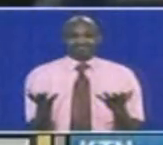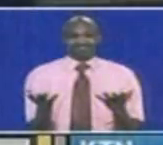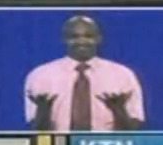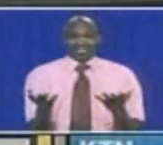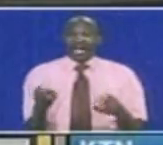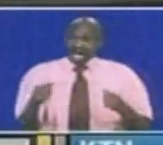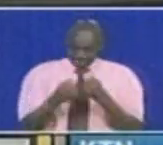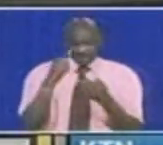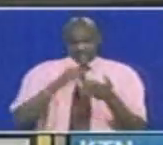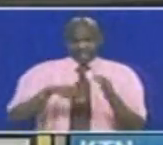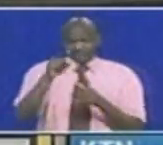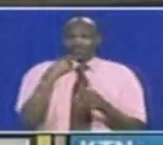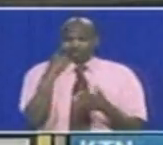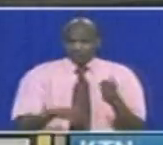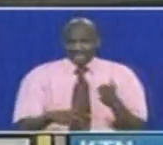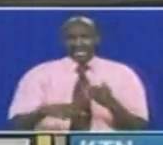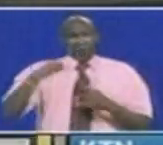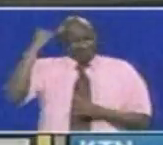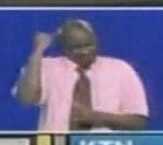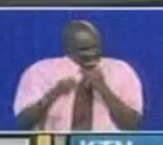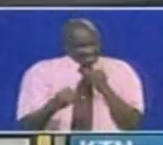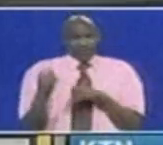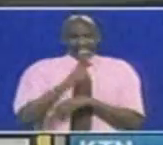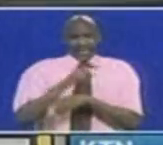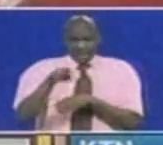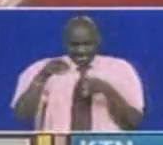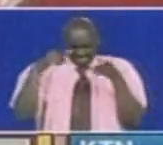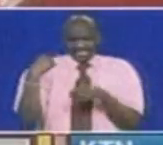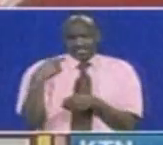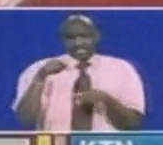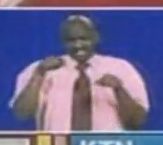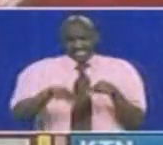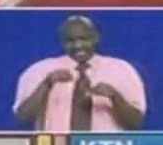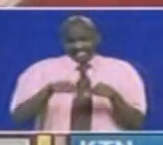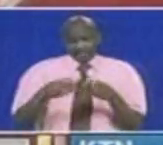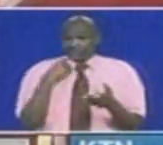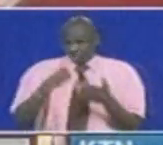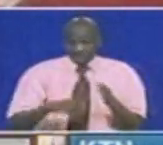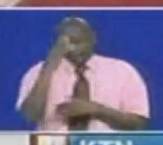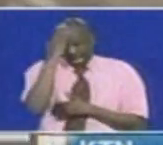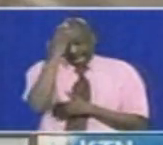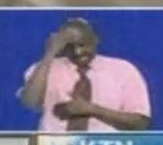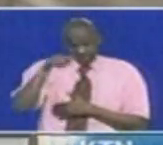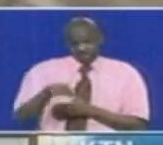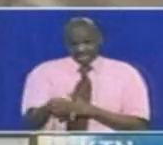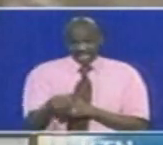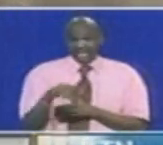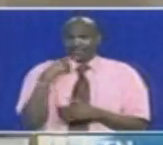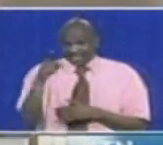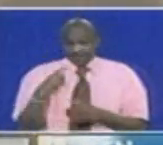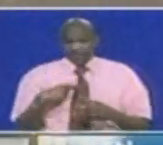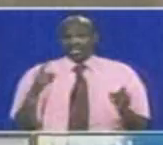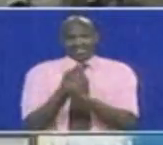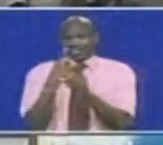It had dawned on them that the deadline for complying with new traffic regulations was set to lapse on Monday, and they split into